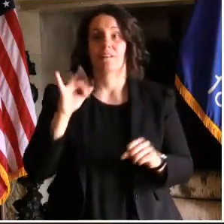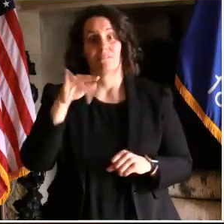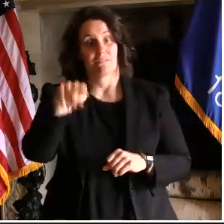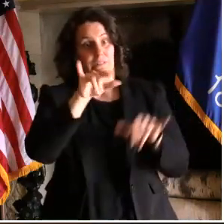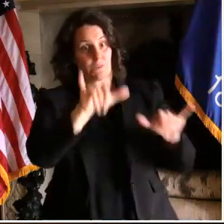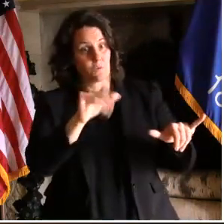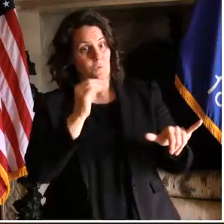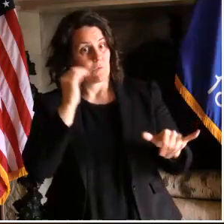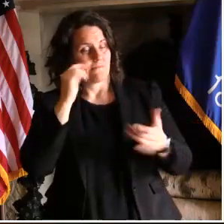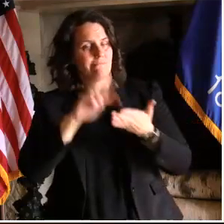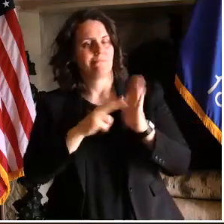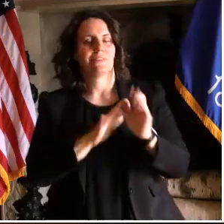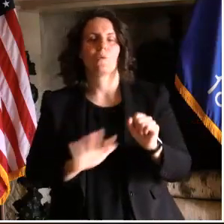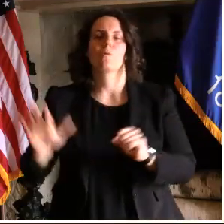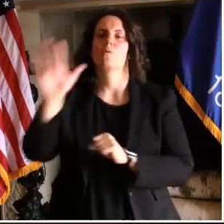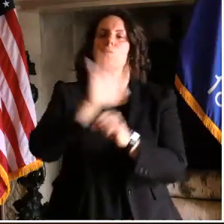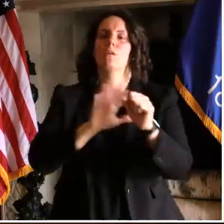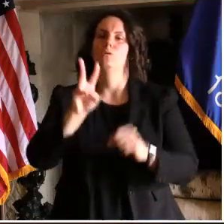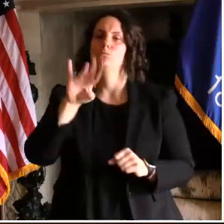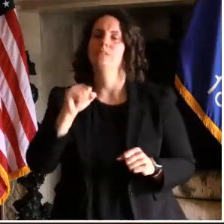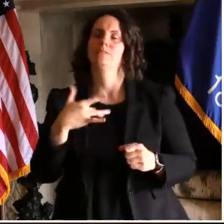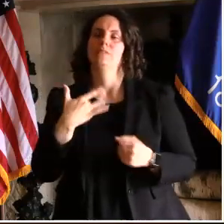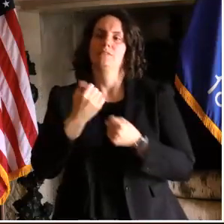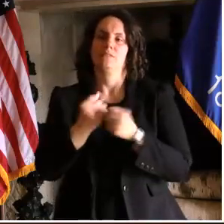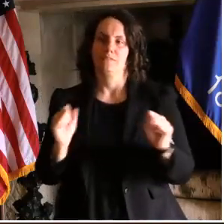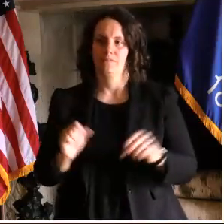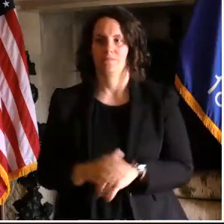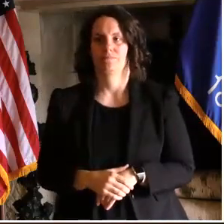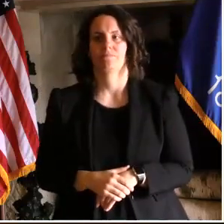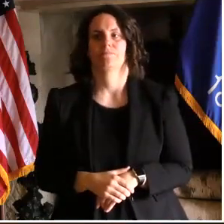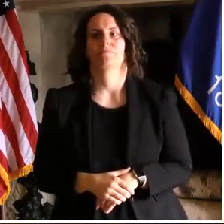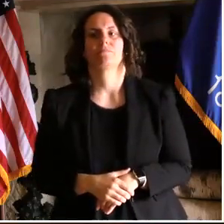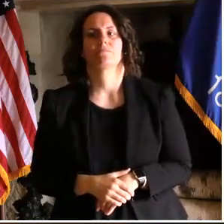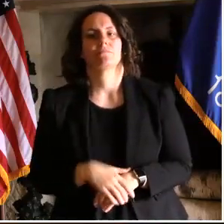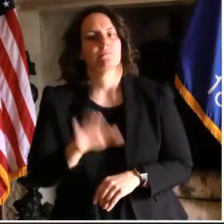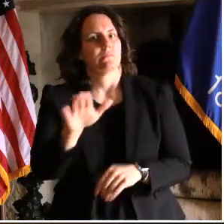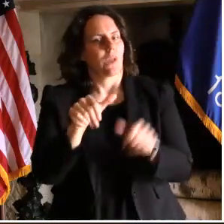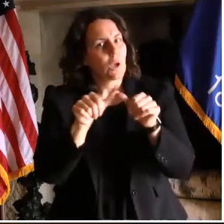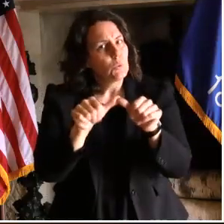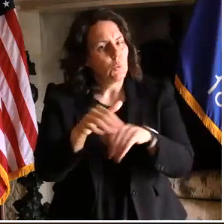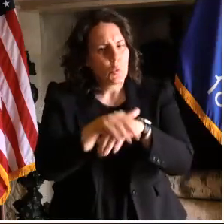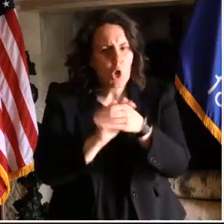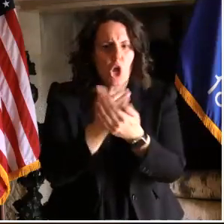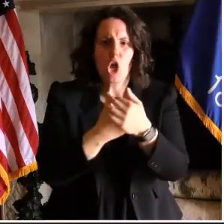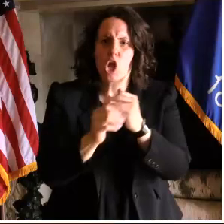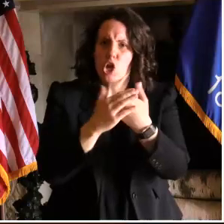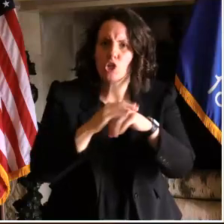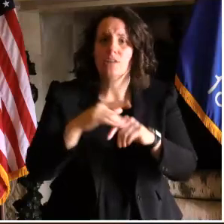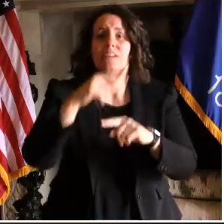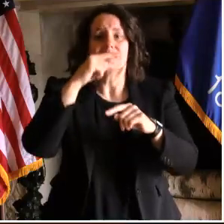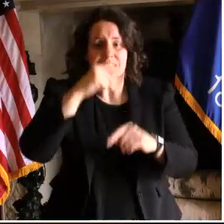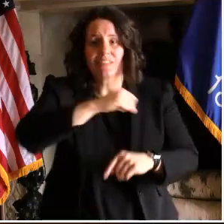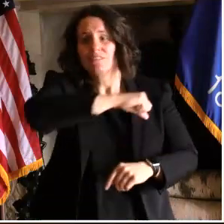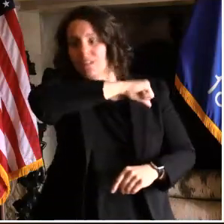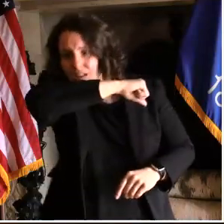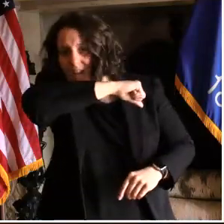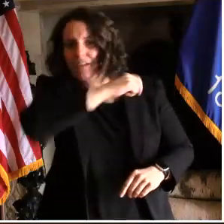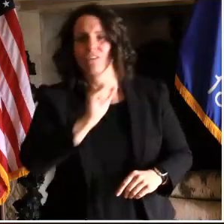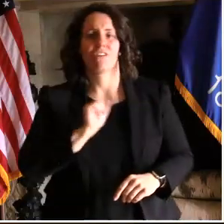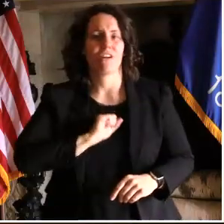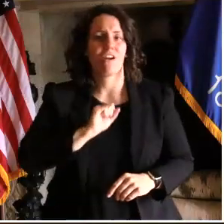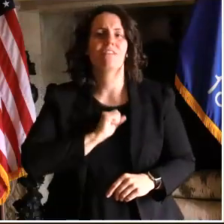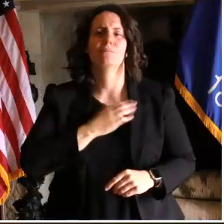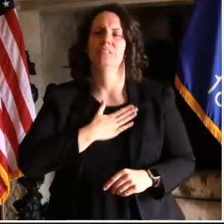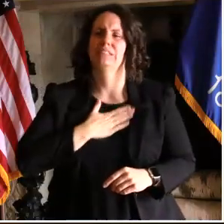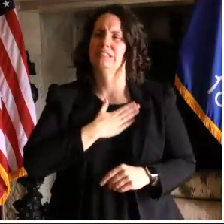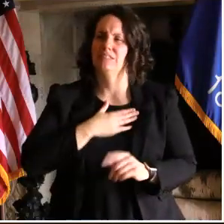Also, please remember to continue your good hygiene practices. Cover your coughs and sneezes. Wash your hands frequently with soap